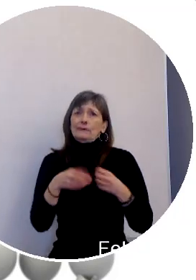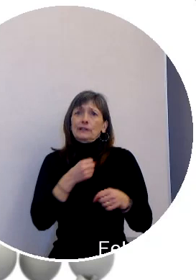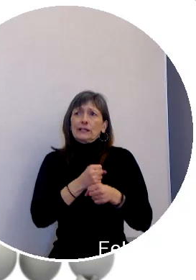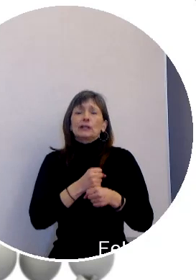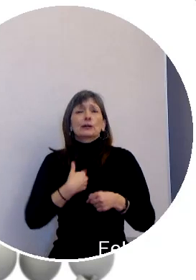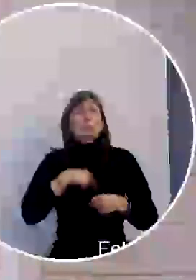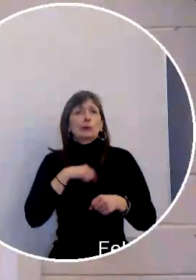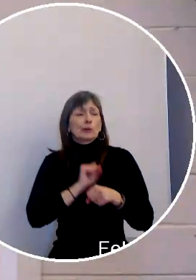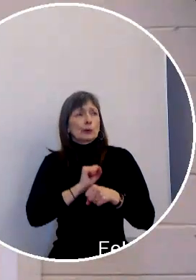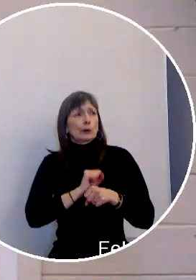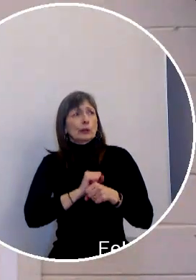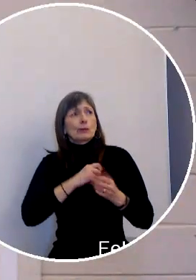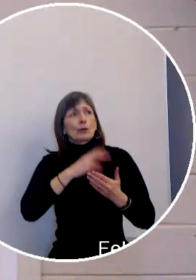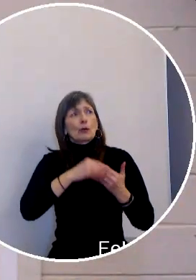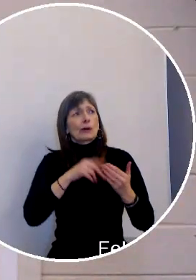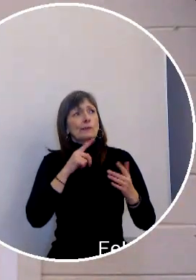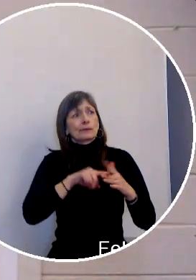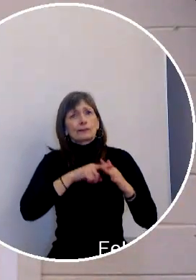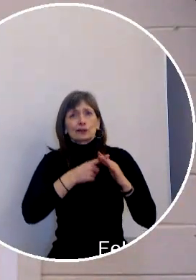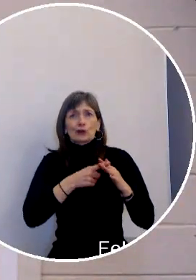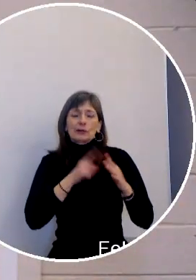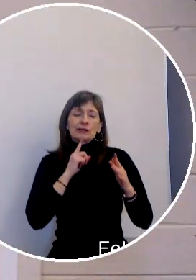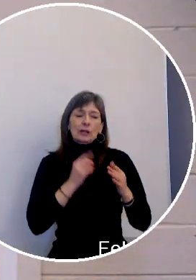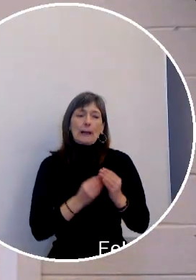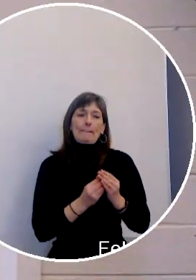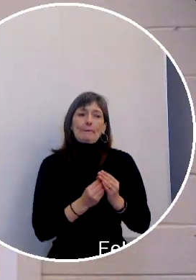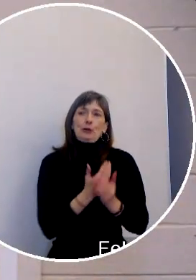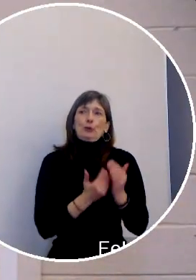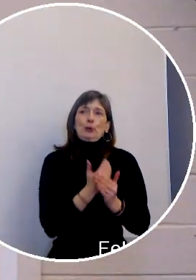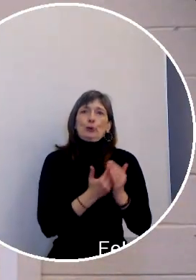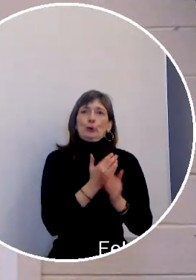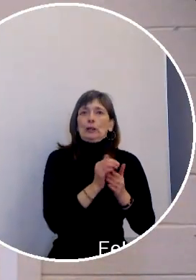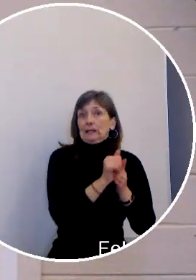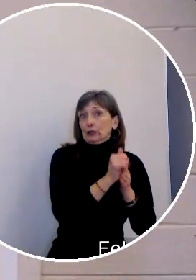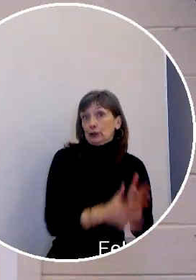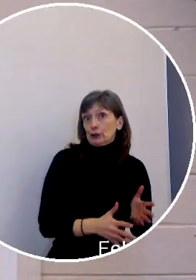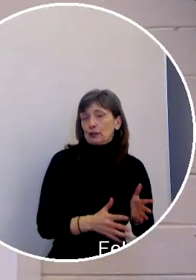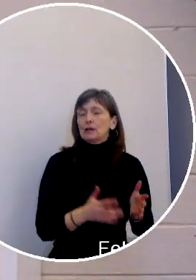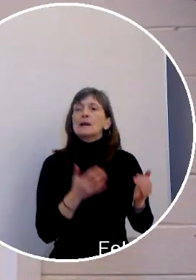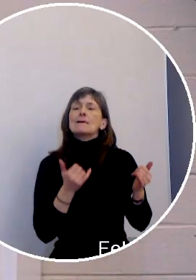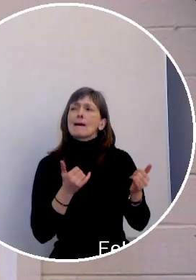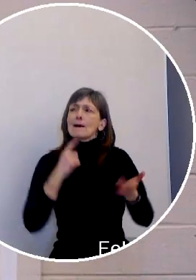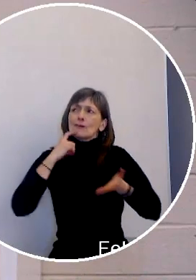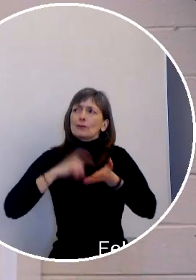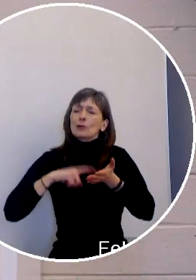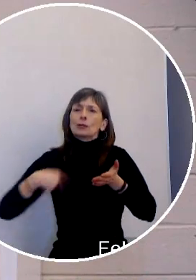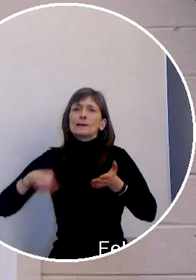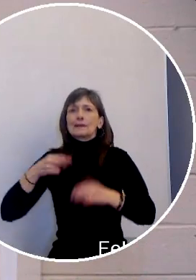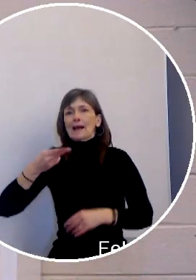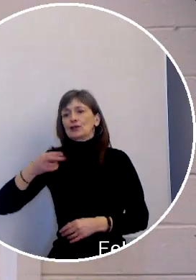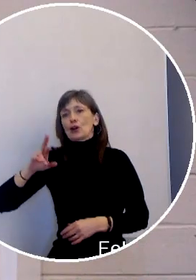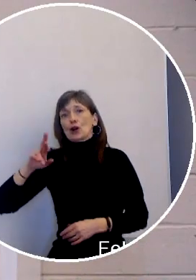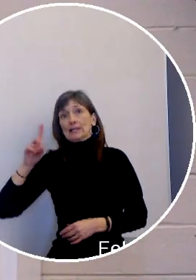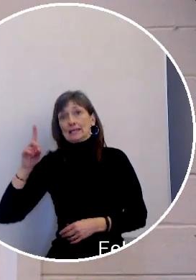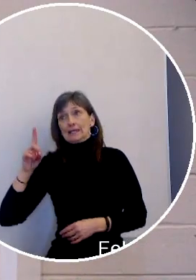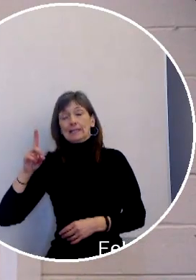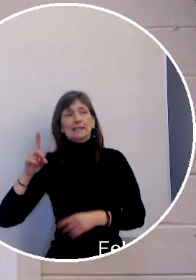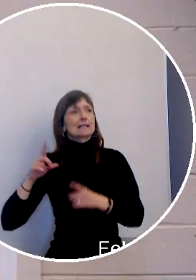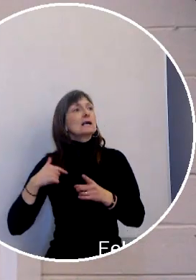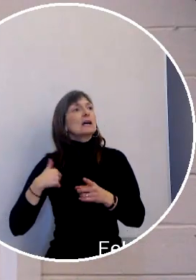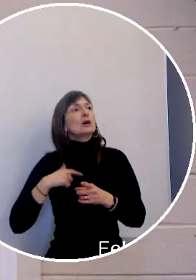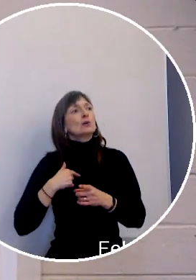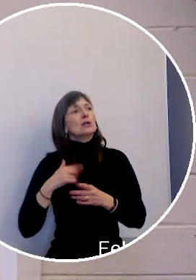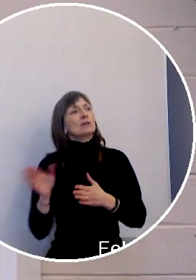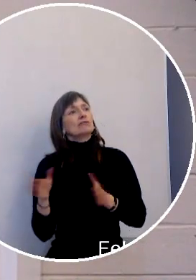years, we've been working through a program, Emerging Leaders. This year, because of a shifting demand in our HR needs,